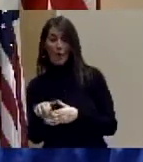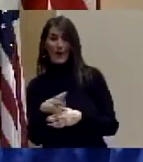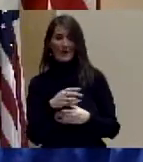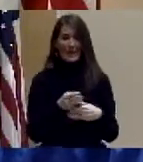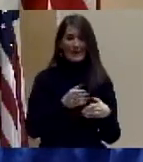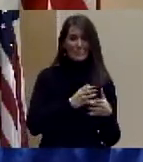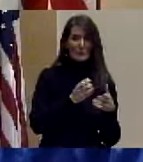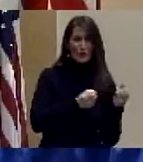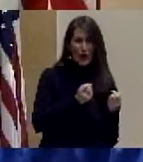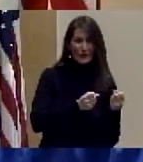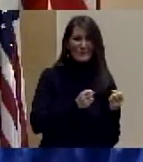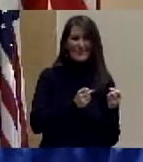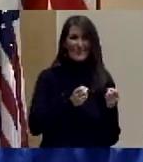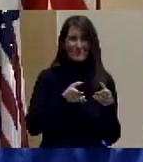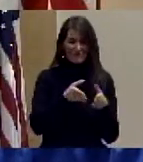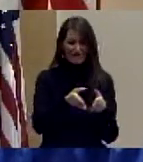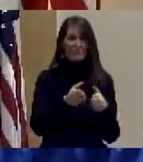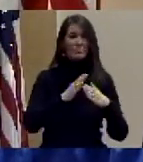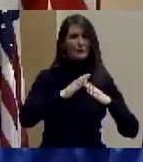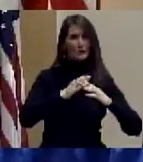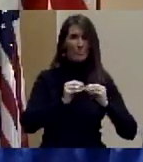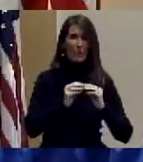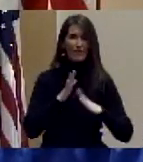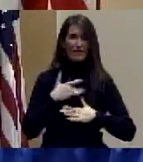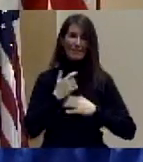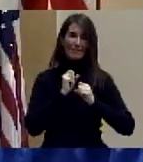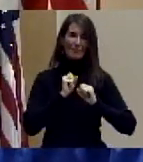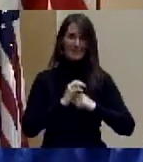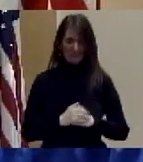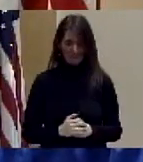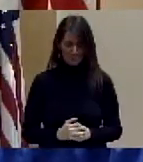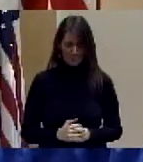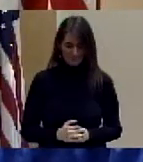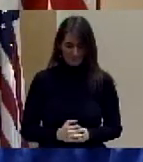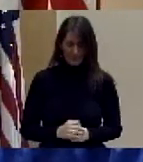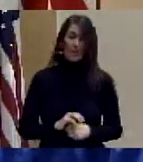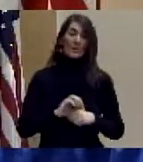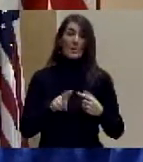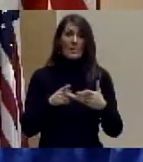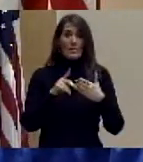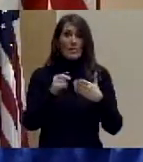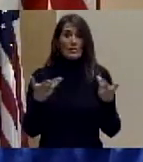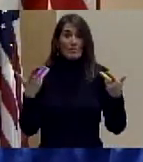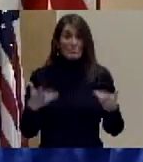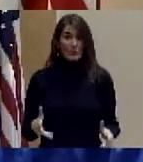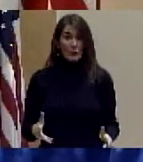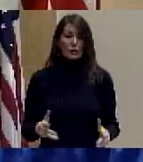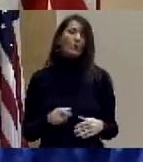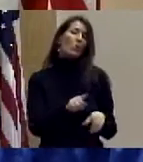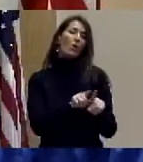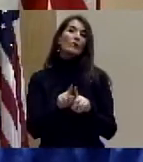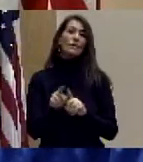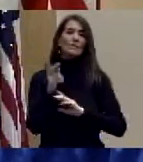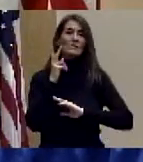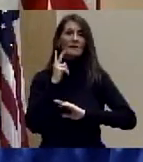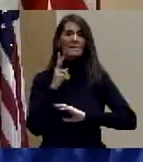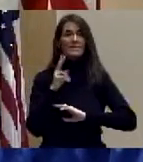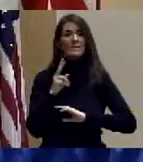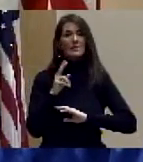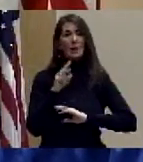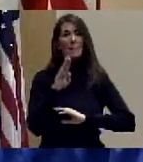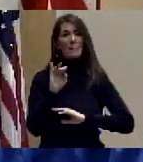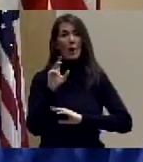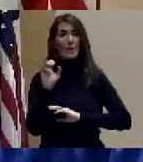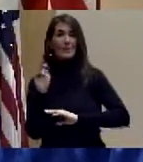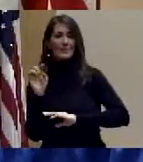the cars and the trucks going down the street. When the project is completed, you'll also see overlooks at Buckland's